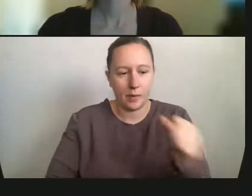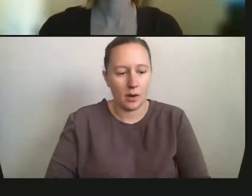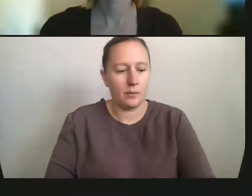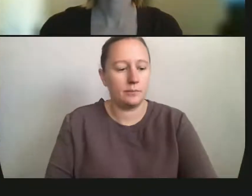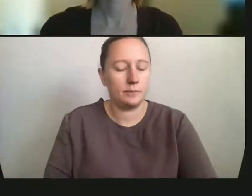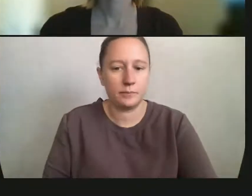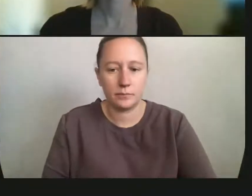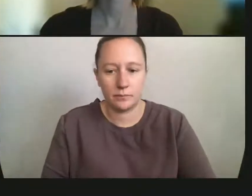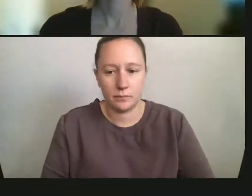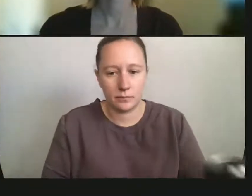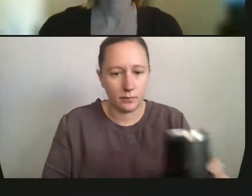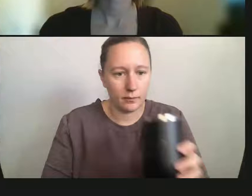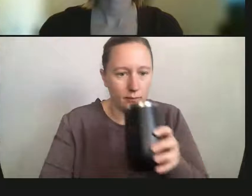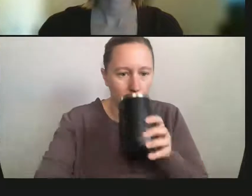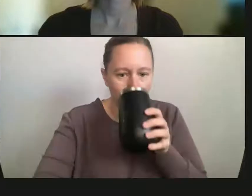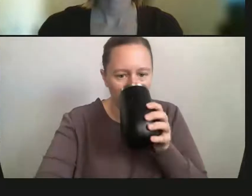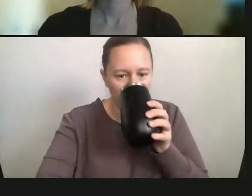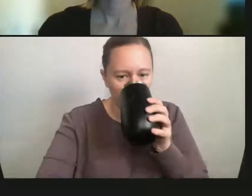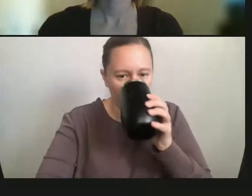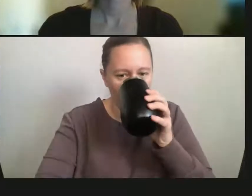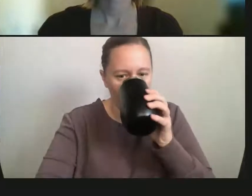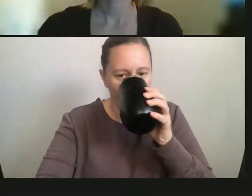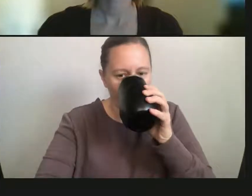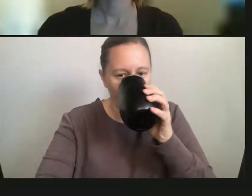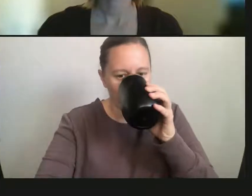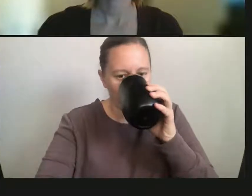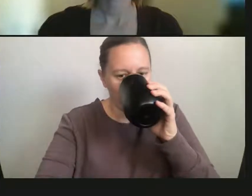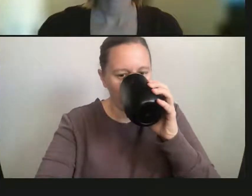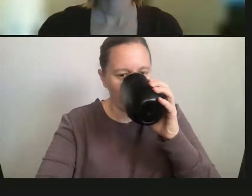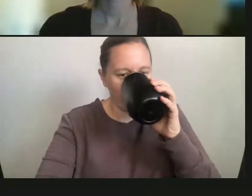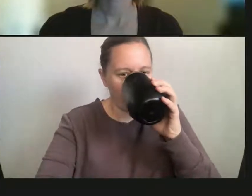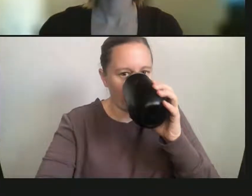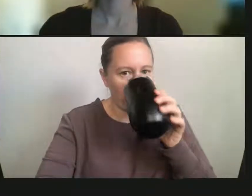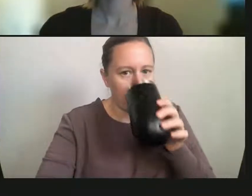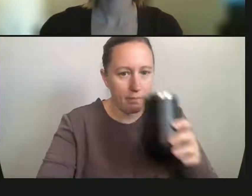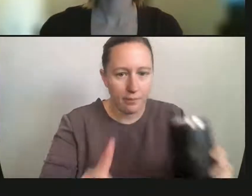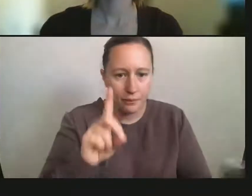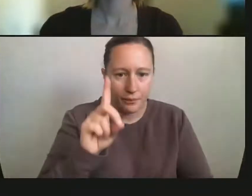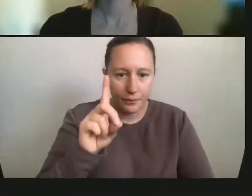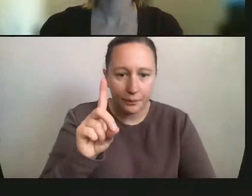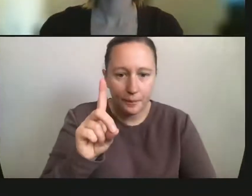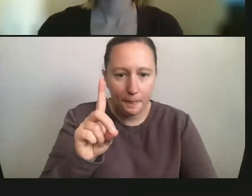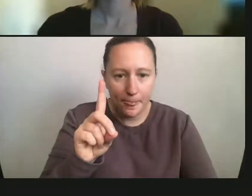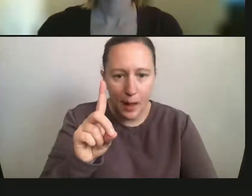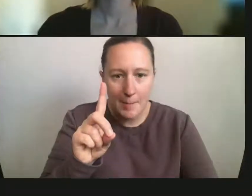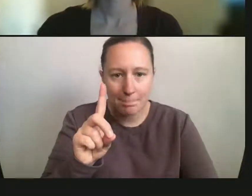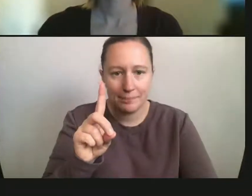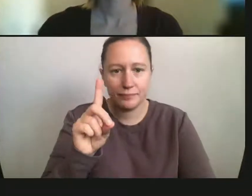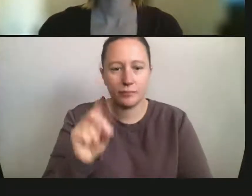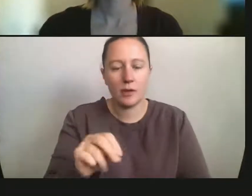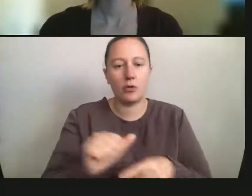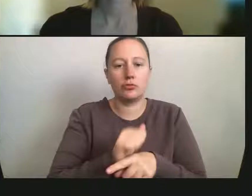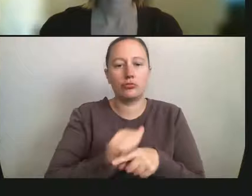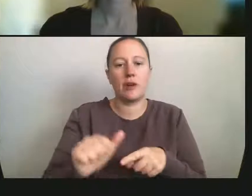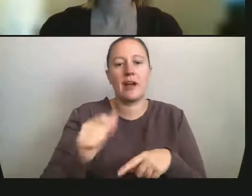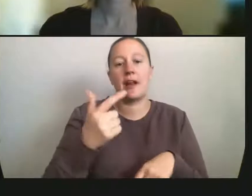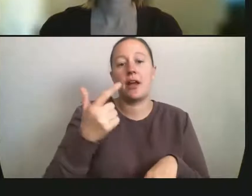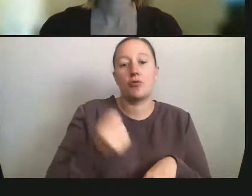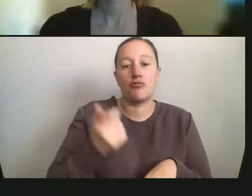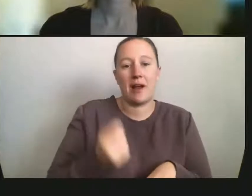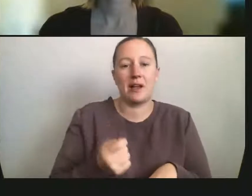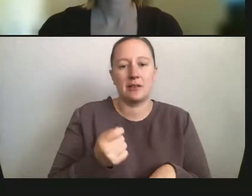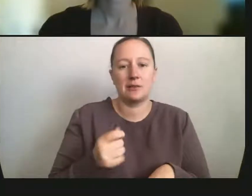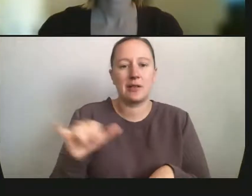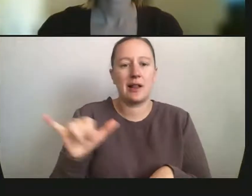the first question is about applicability. Do training grants like T32s count as